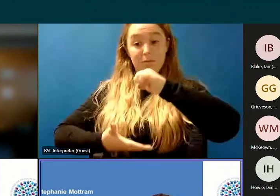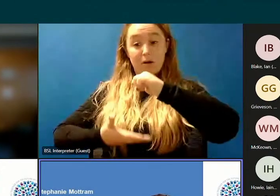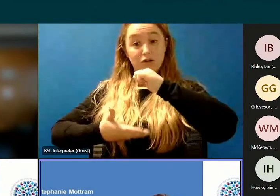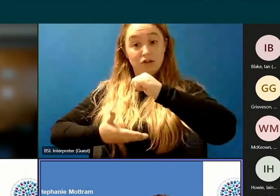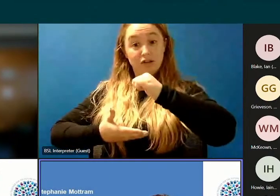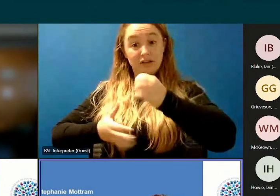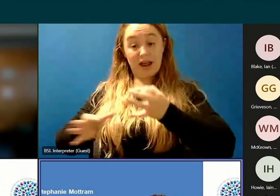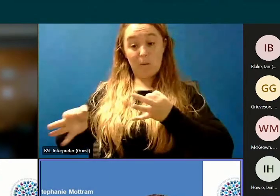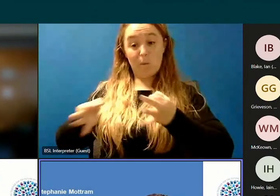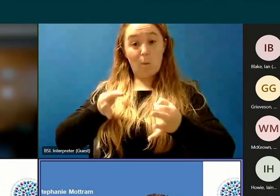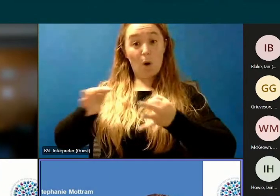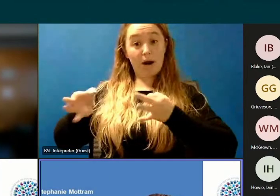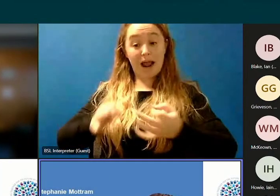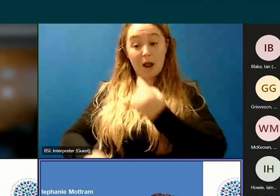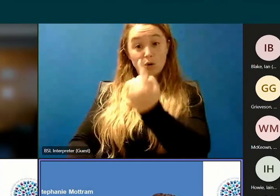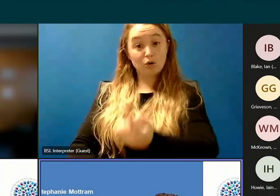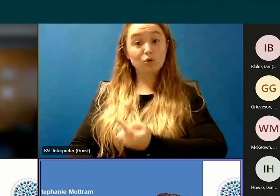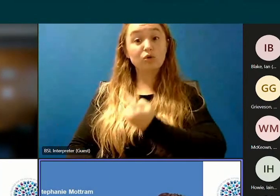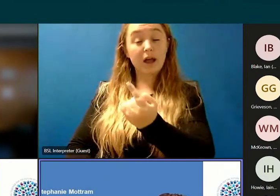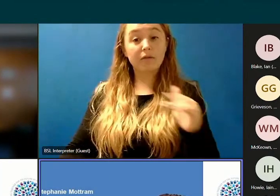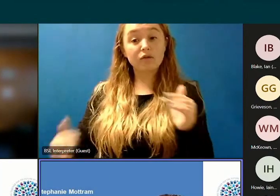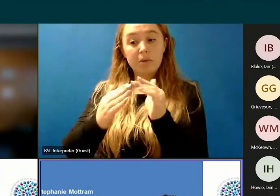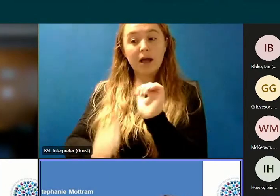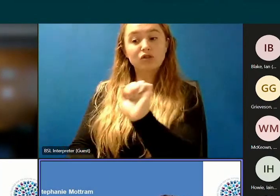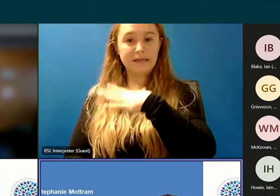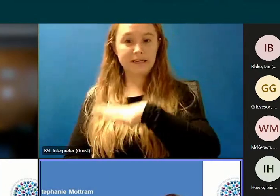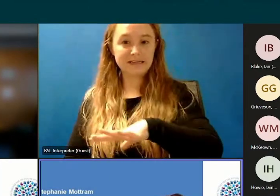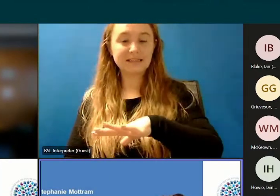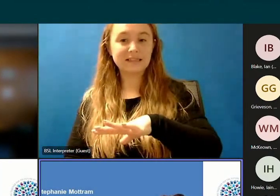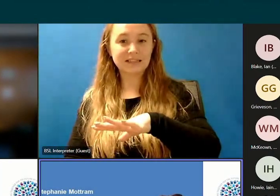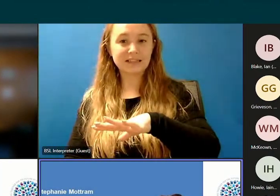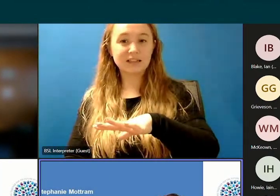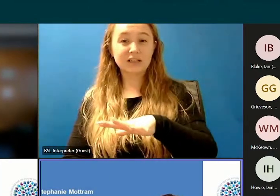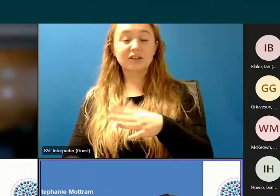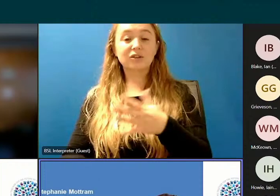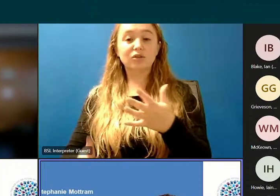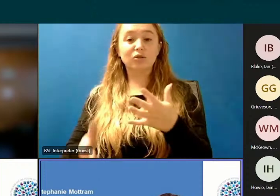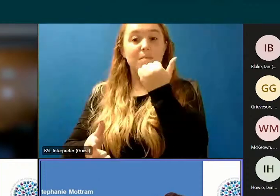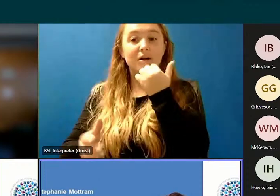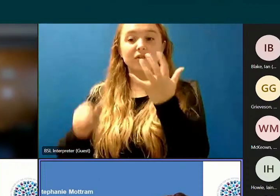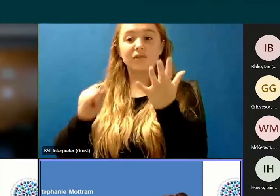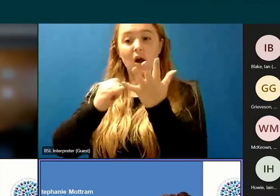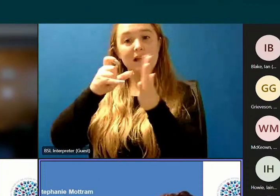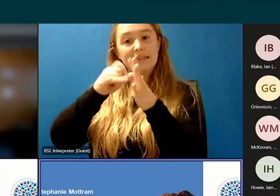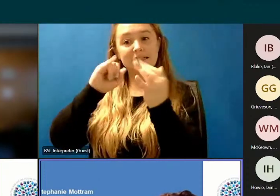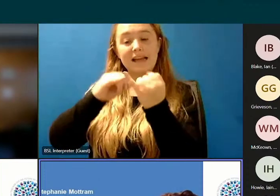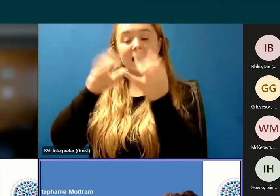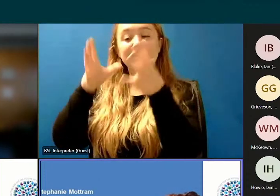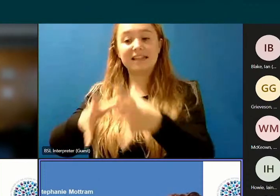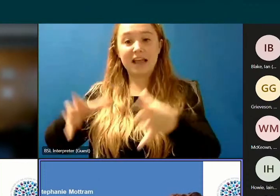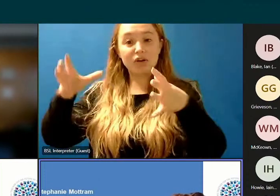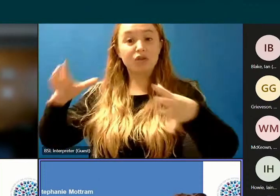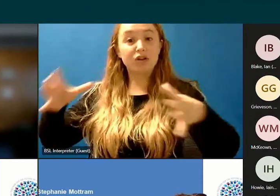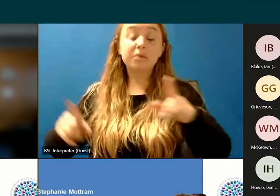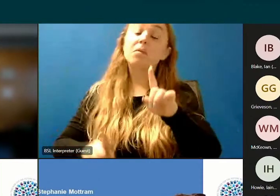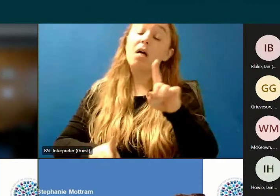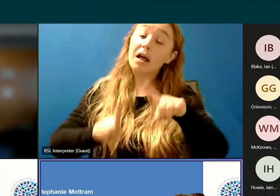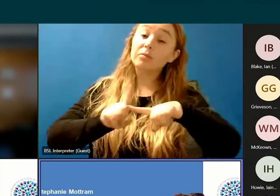work for what you need. So we're starting to see an increase in that, which is a positive.